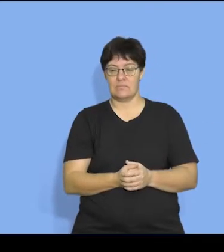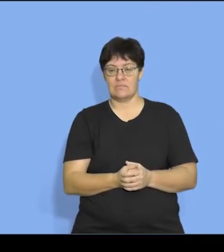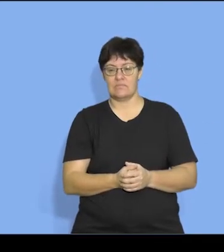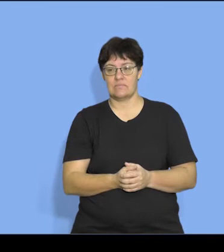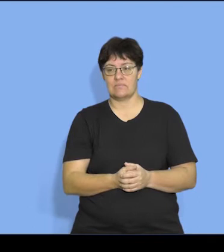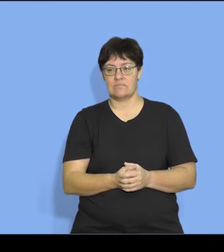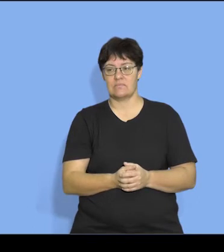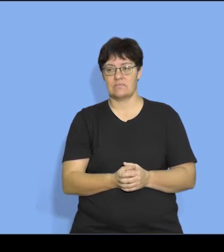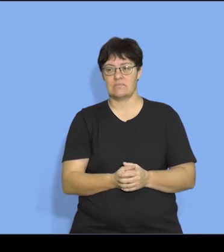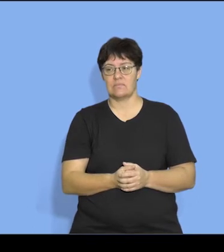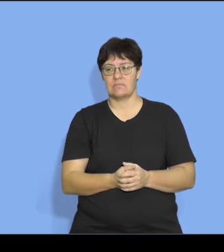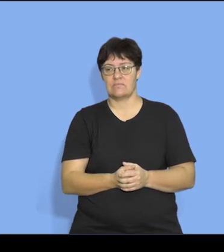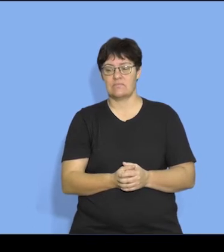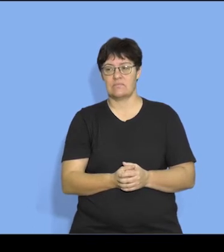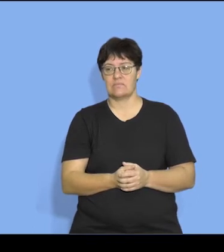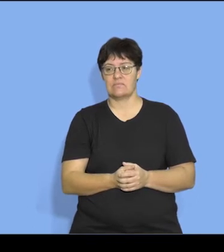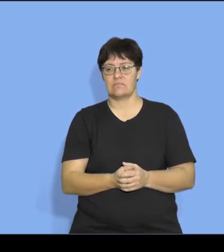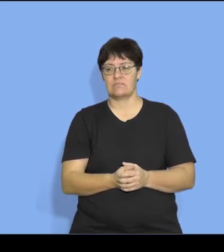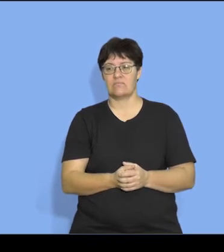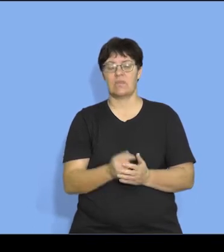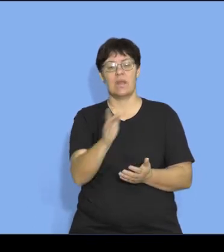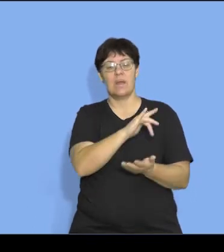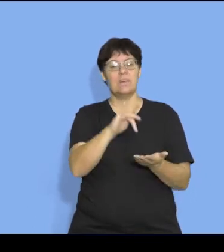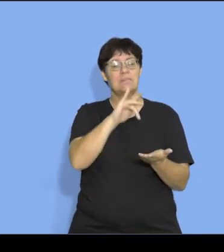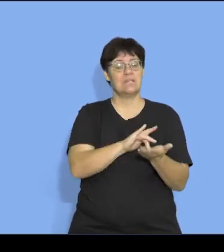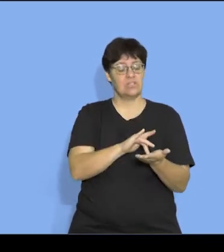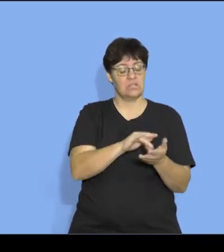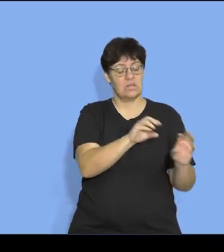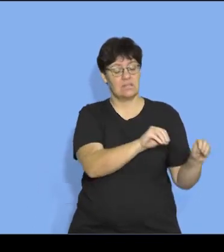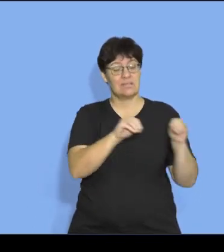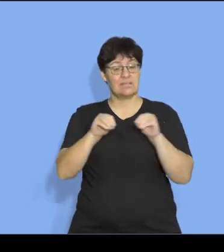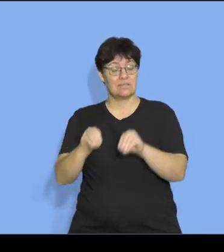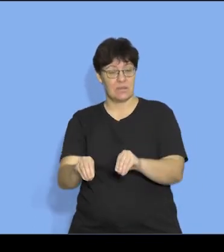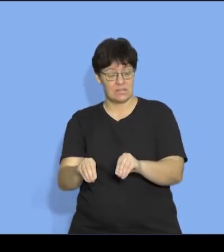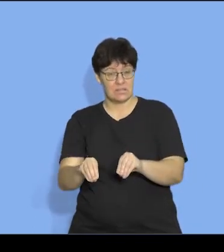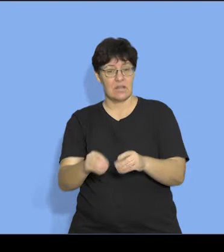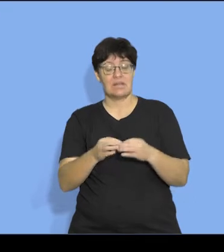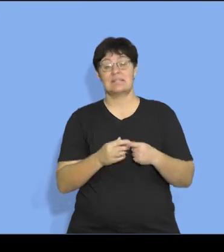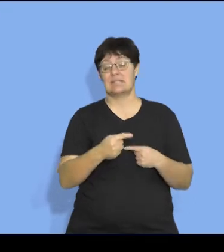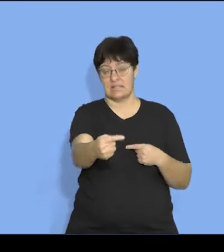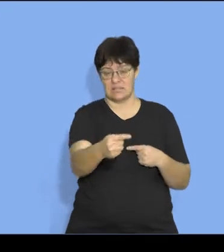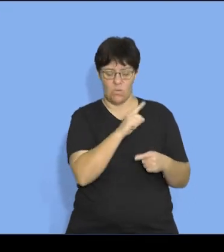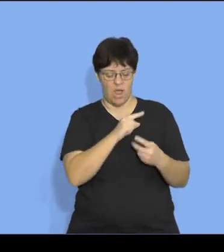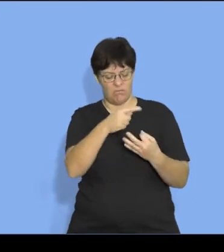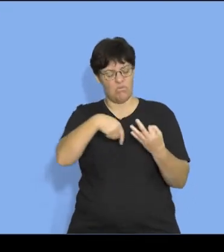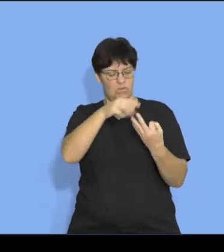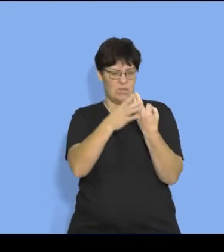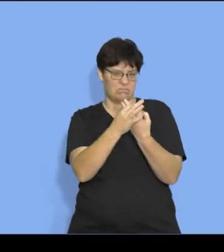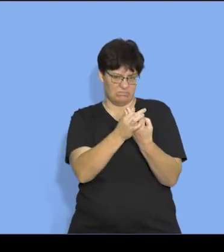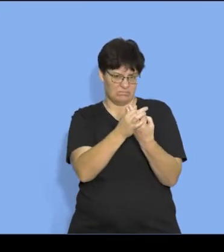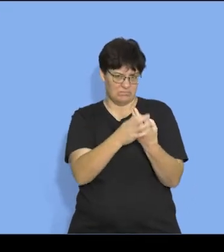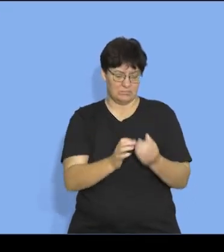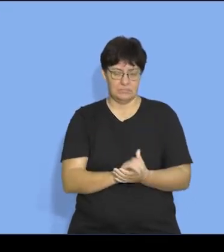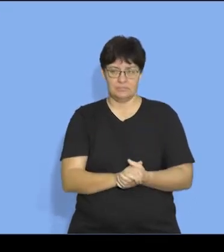go. Let's look at position, displacement, and distance, because they go together. So